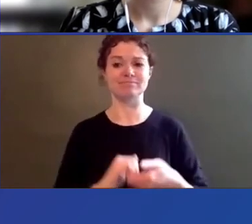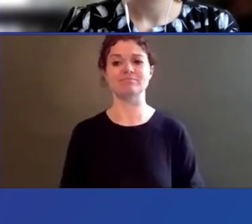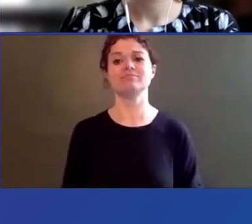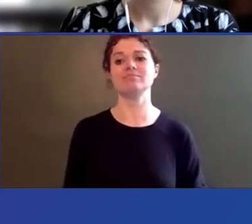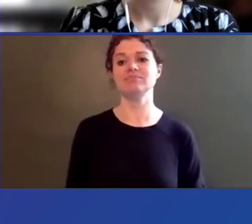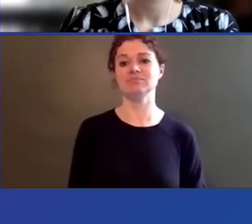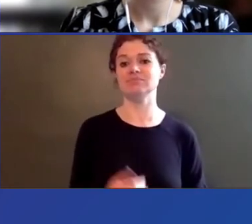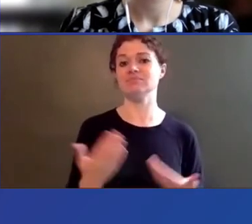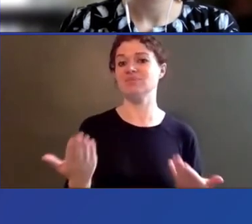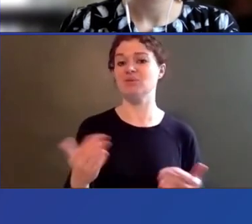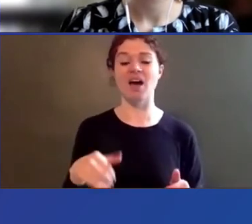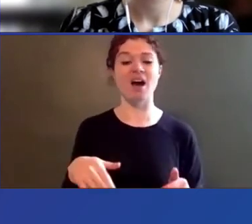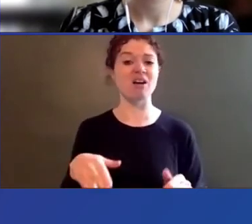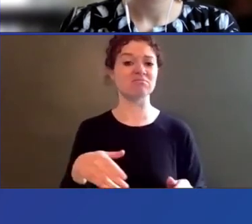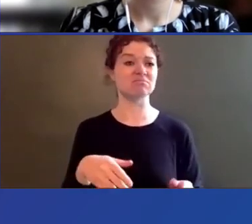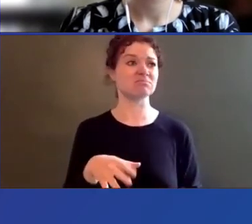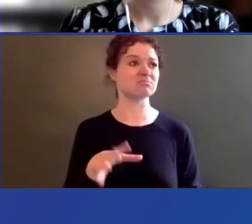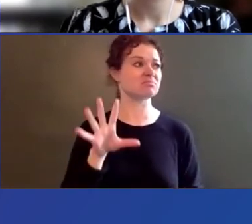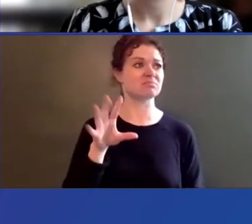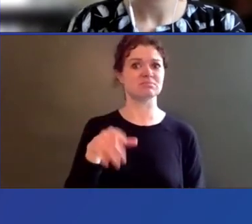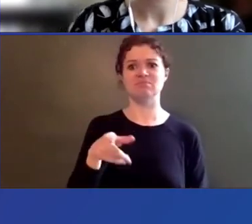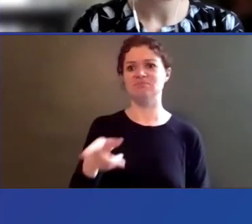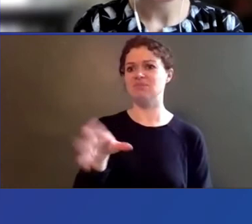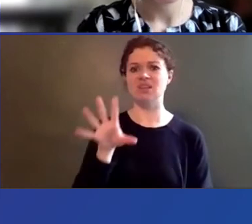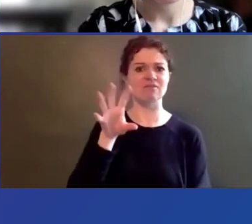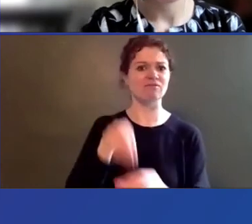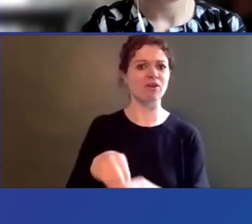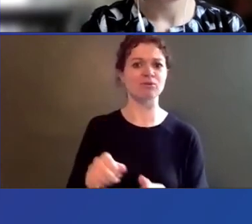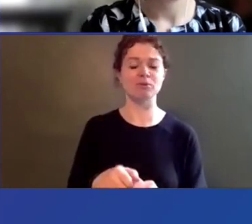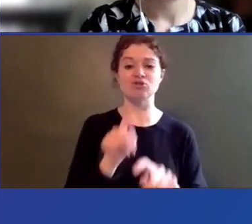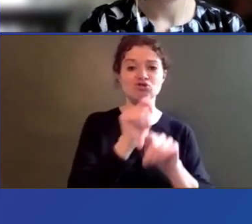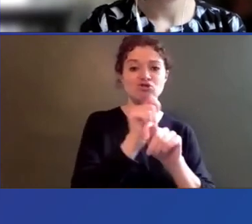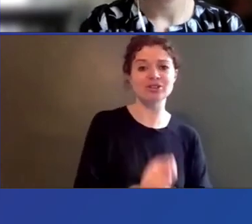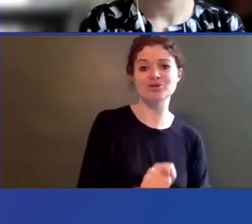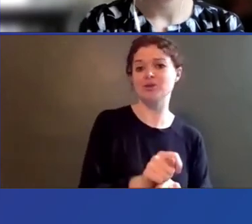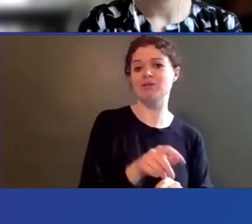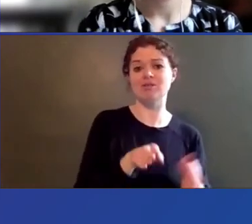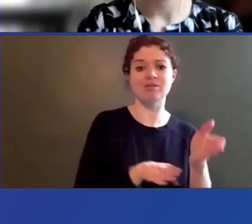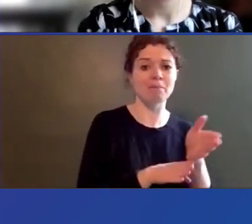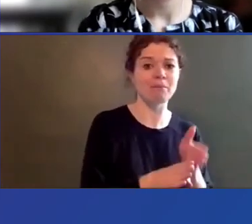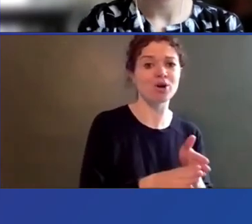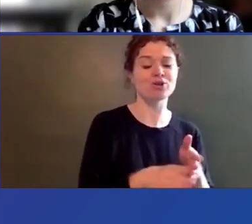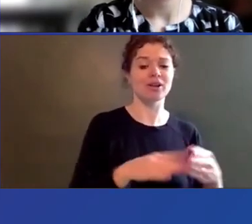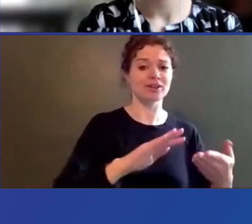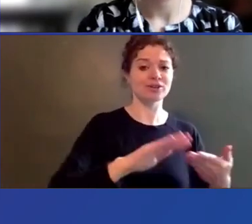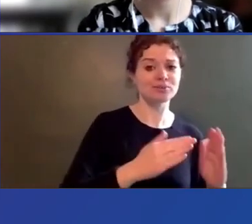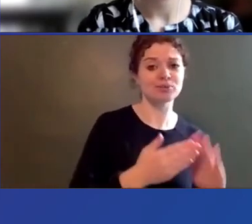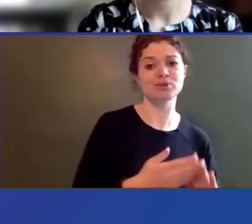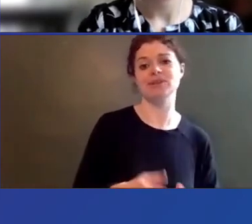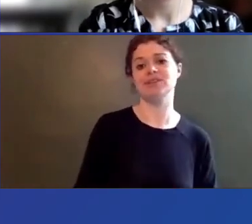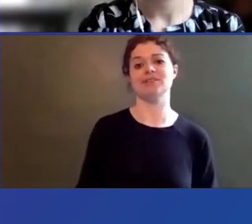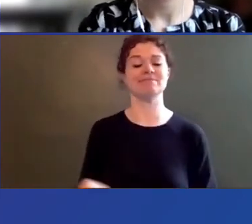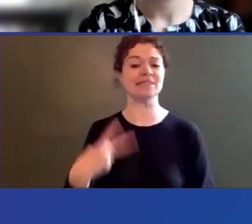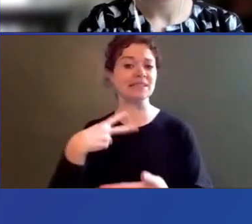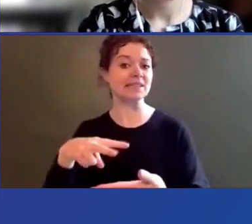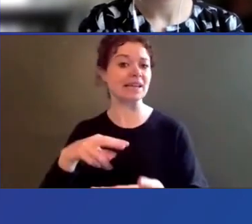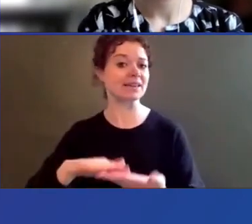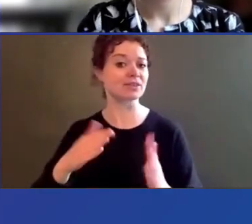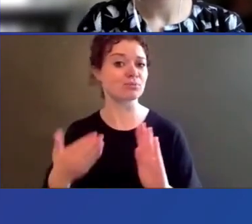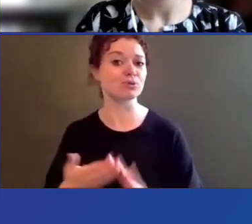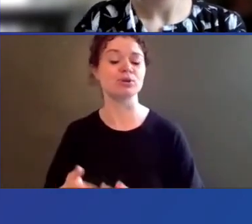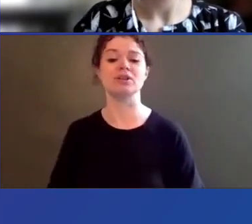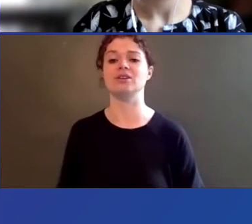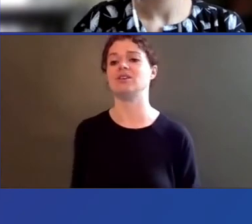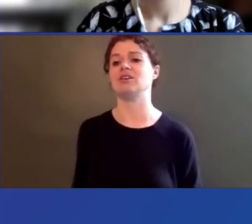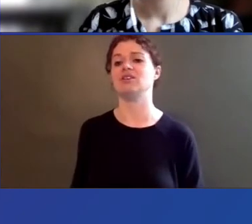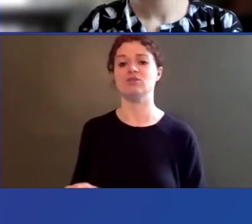communities, dancers, and other professions, and how it manifests in these professions. I think it's incredibly important in how we apply the lessons of history and how